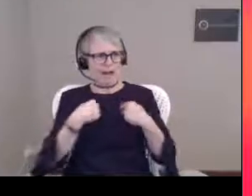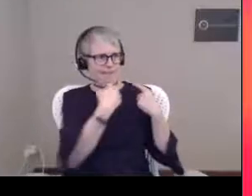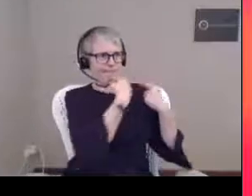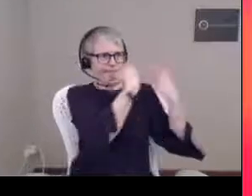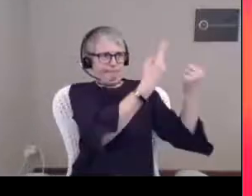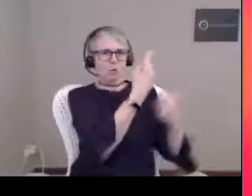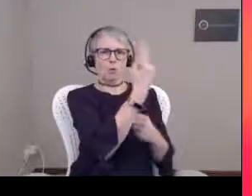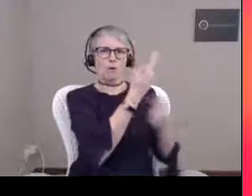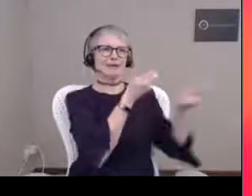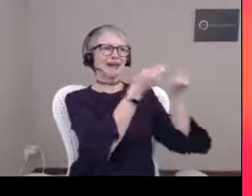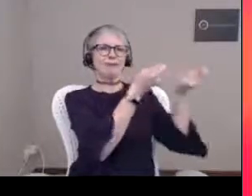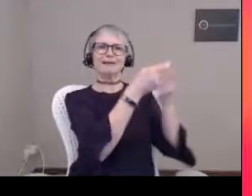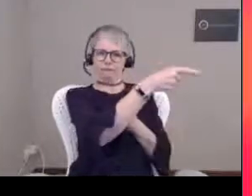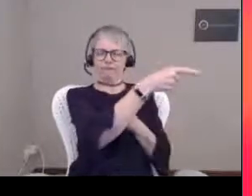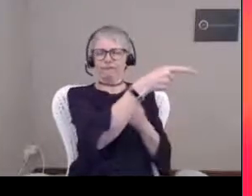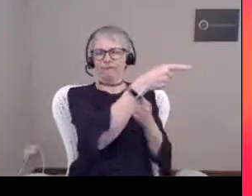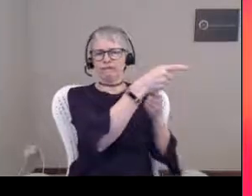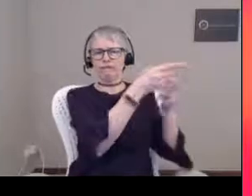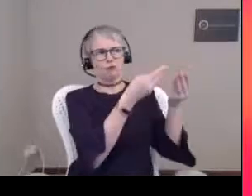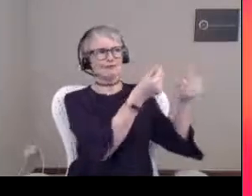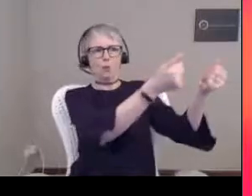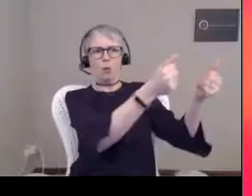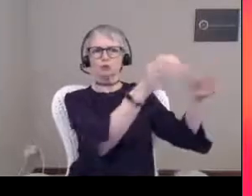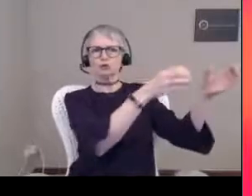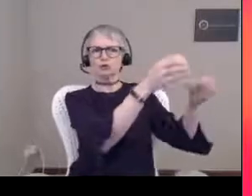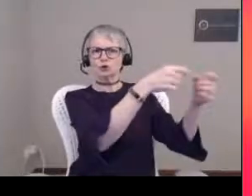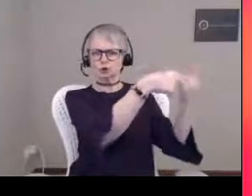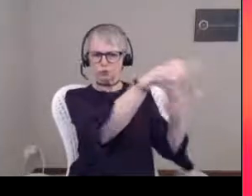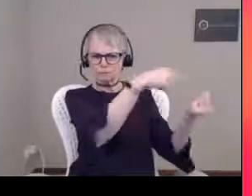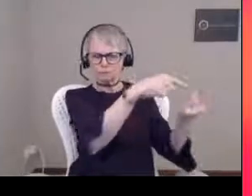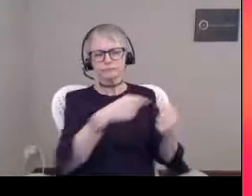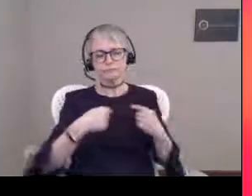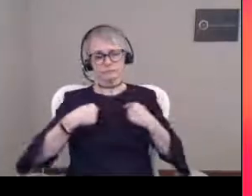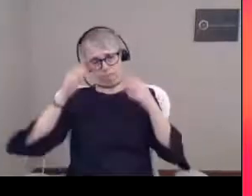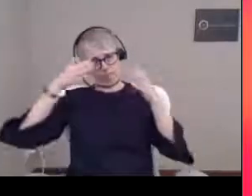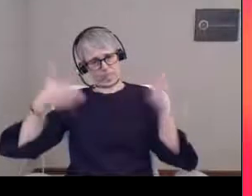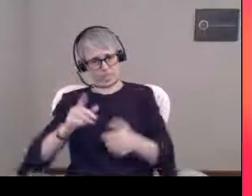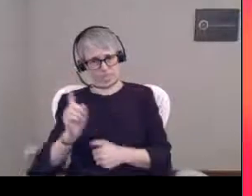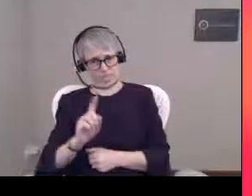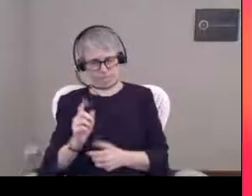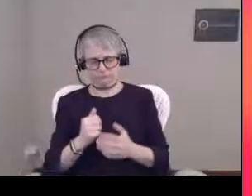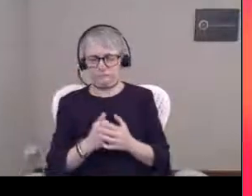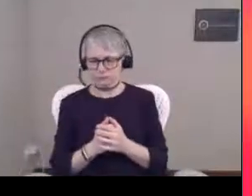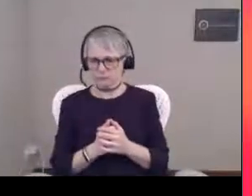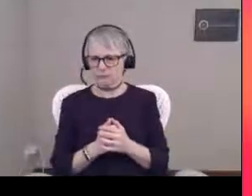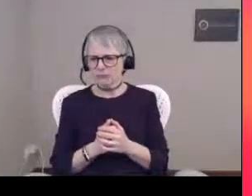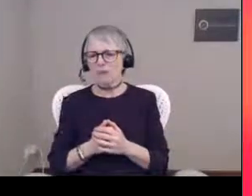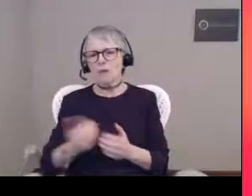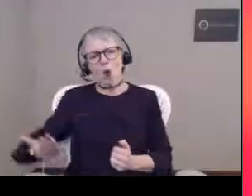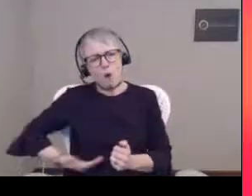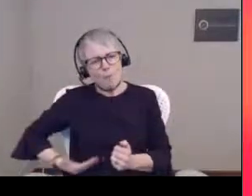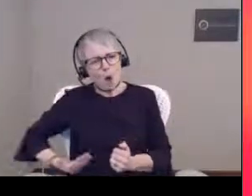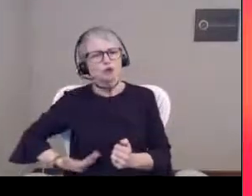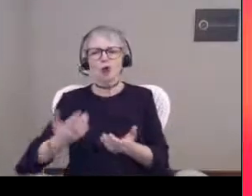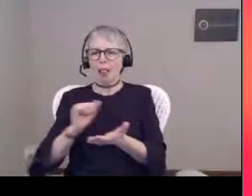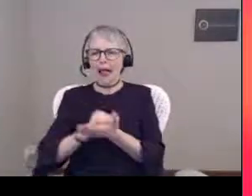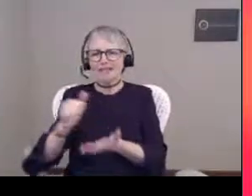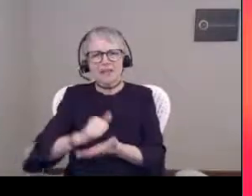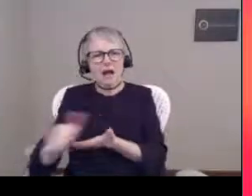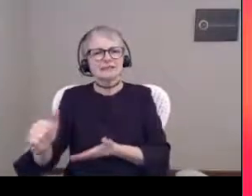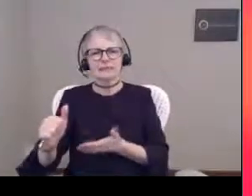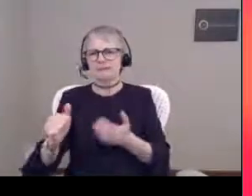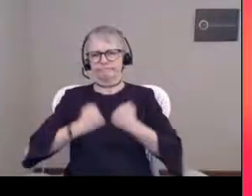Developments. The main business areas that I look after are the commercial advertising world, the group